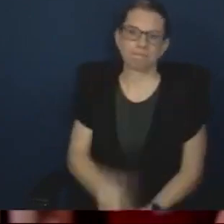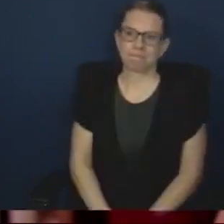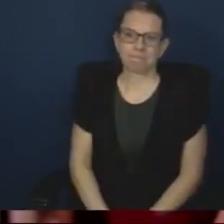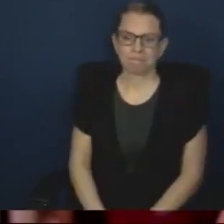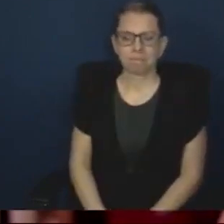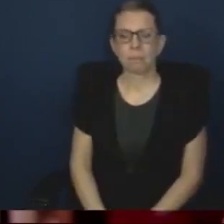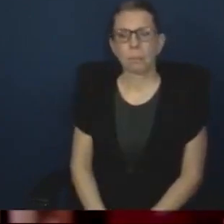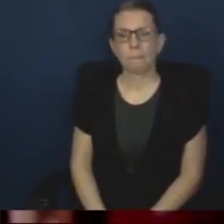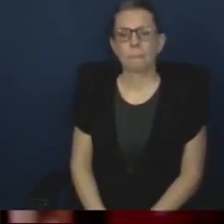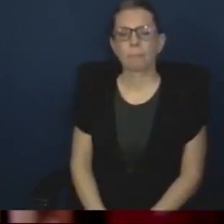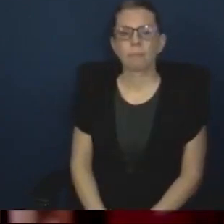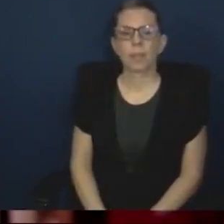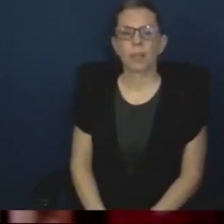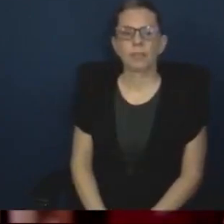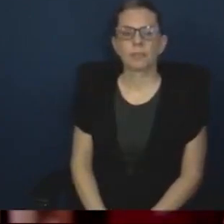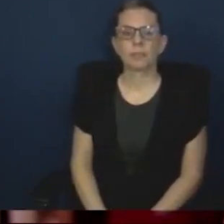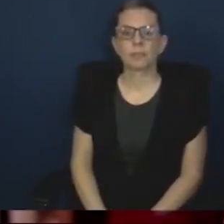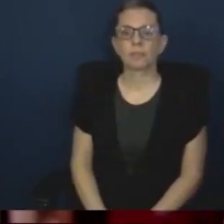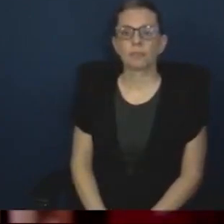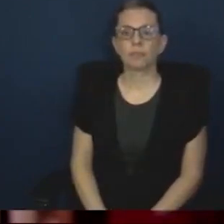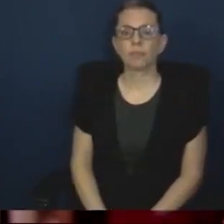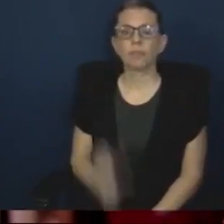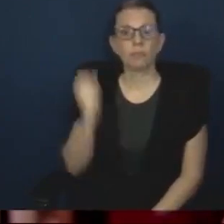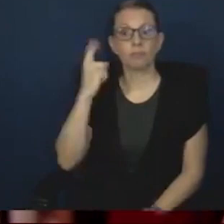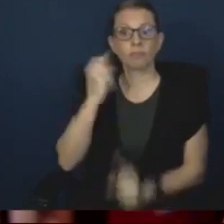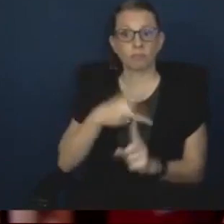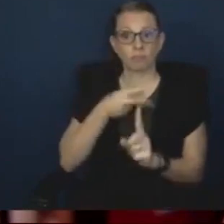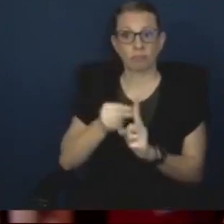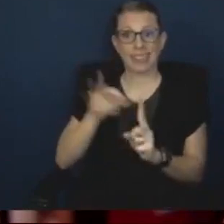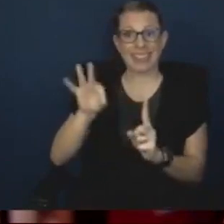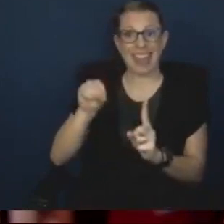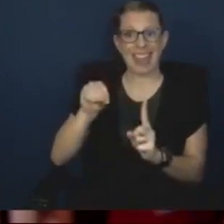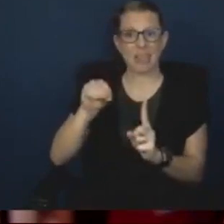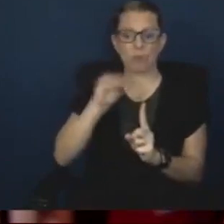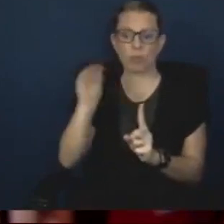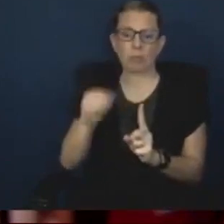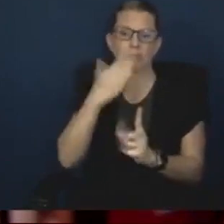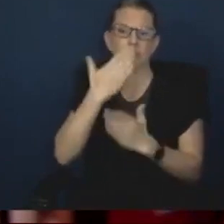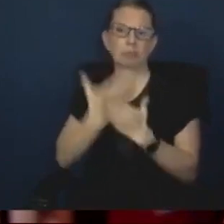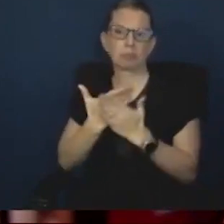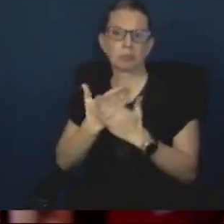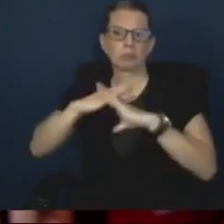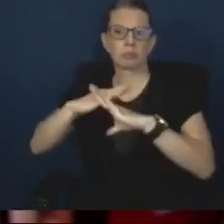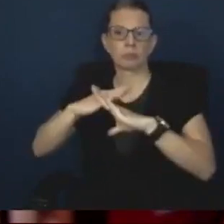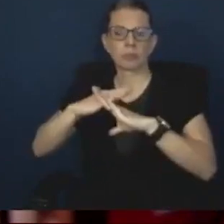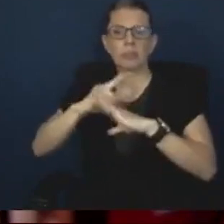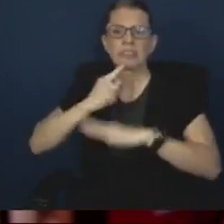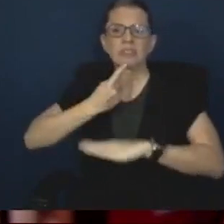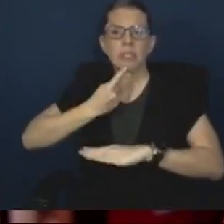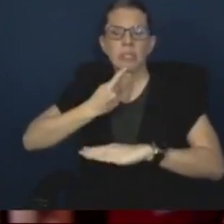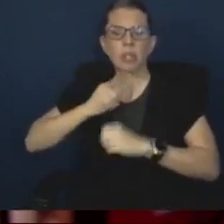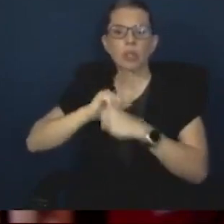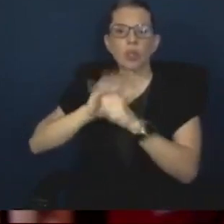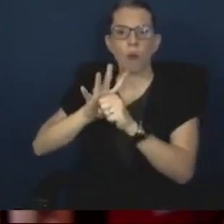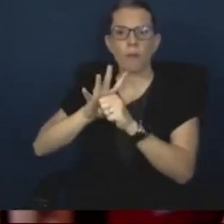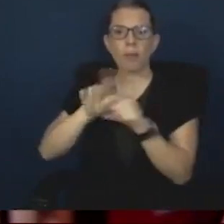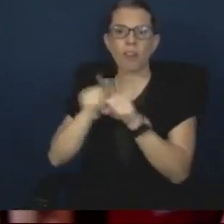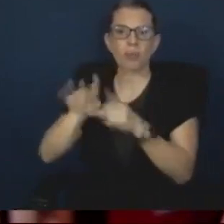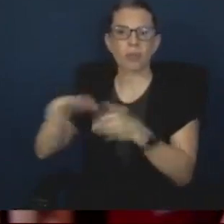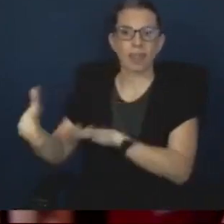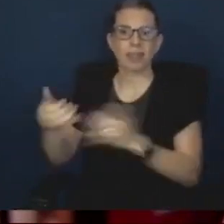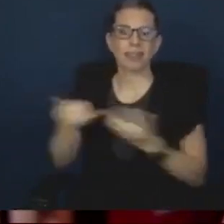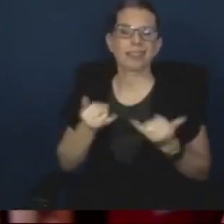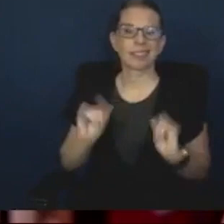hear that the vaccines are, say, 90-some percent good at preventing severe COVID and death, there's still a few